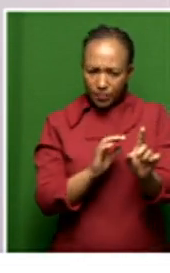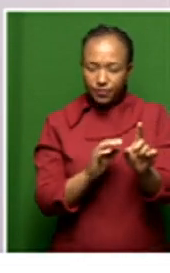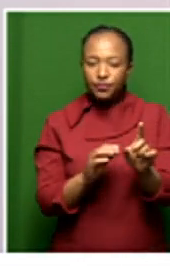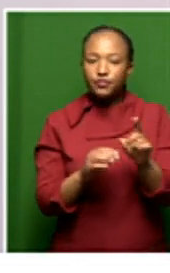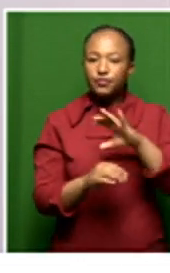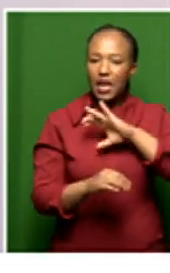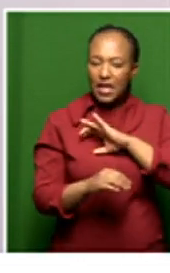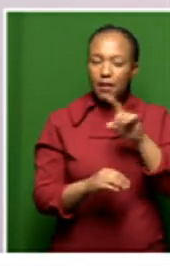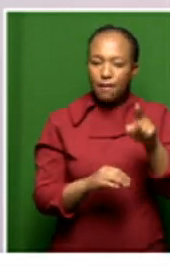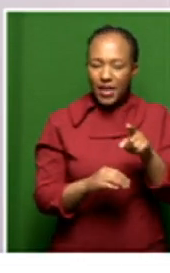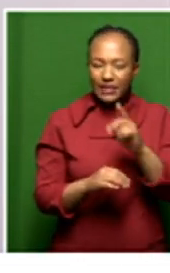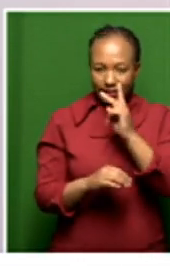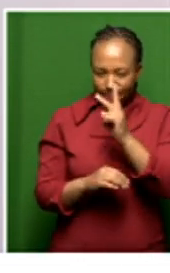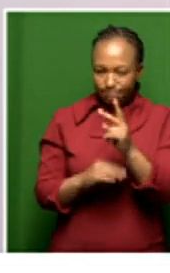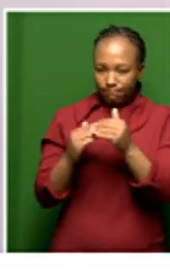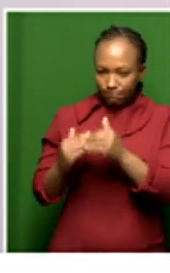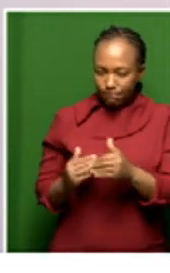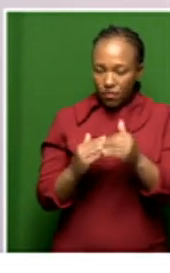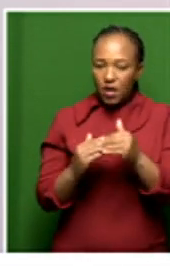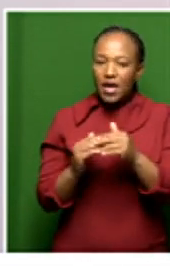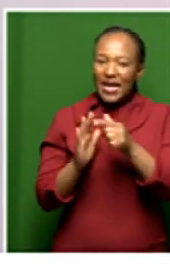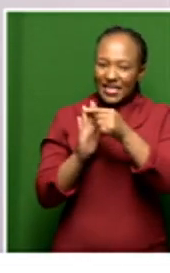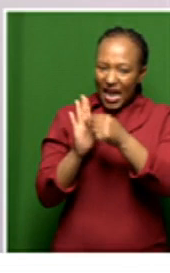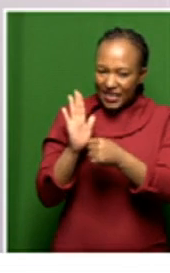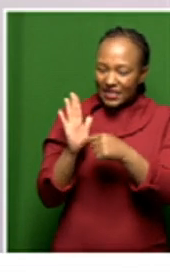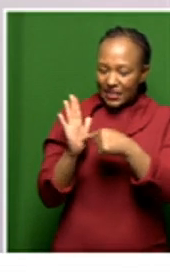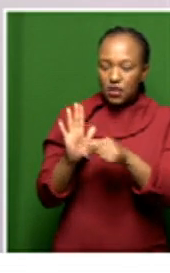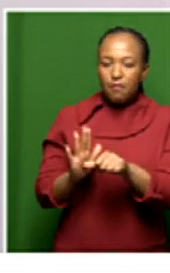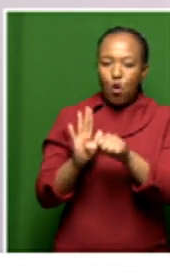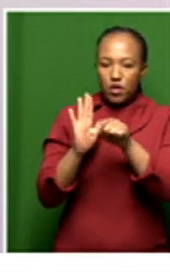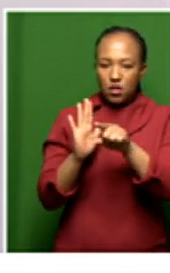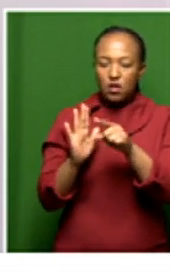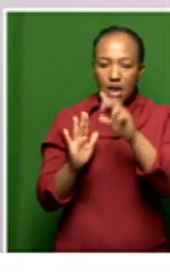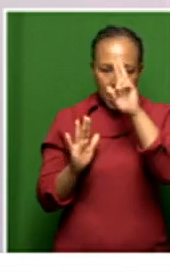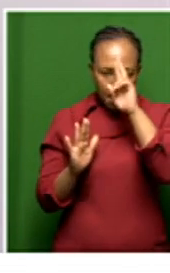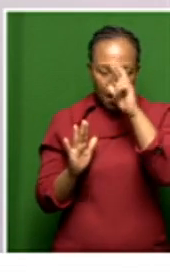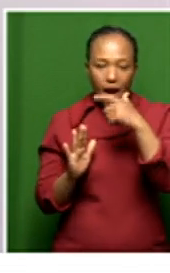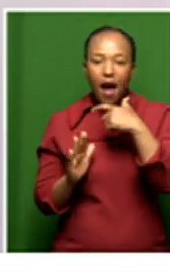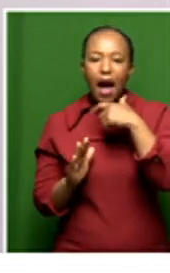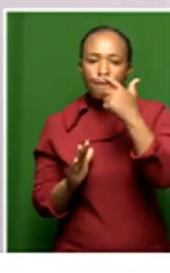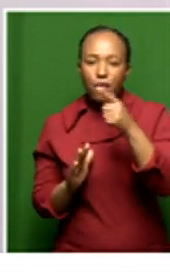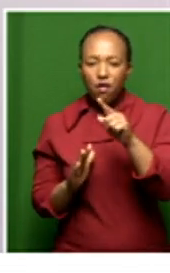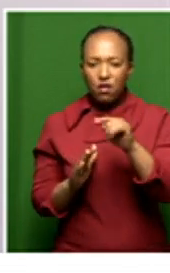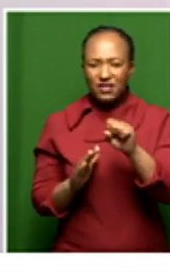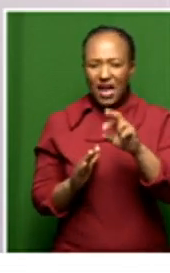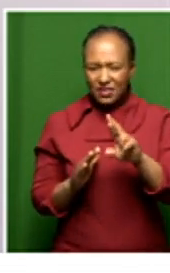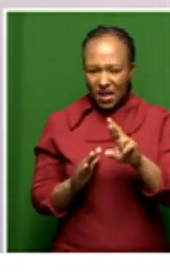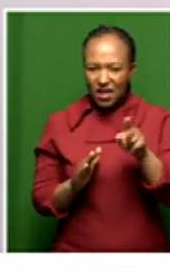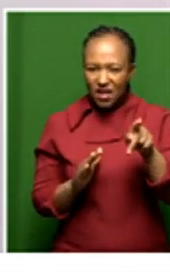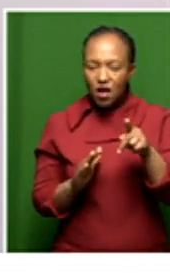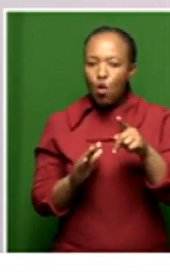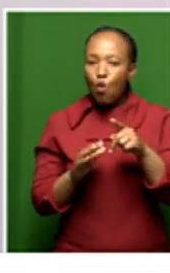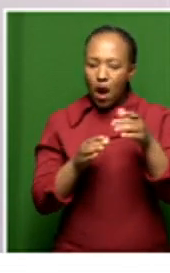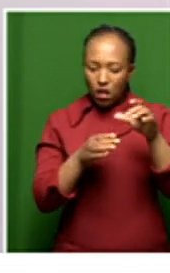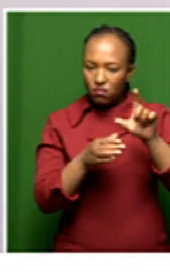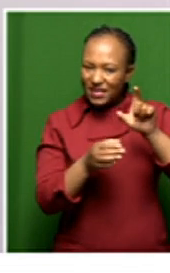consumers to really look at these best before dates. And again, remember, it's Appletiser, as they come in different shapes and